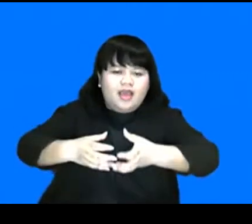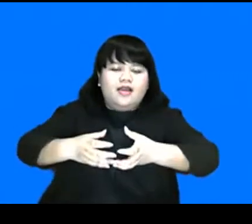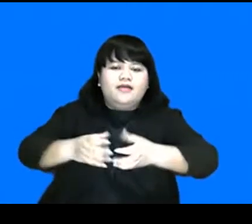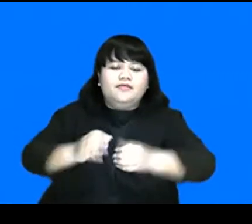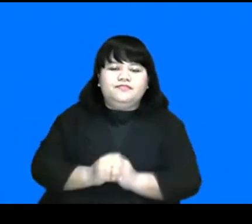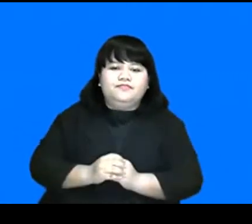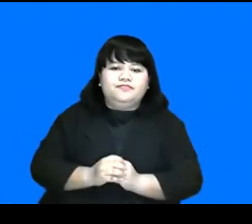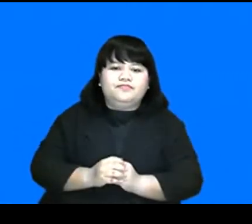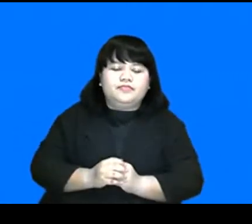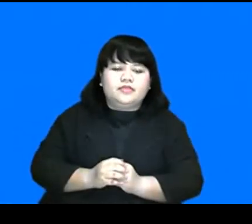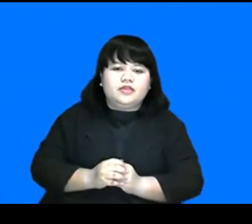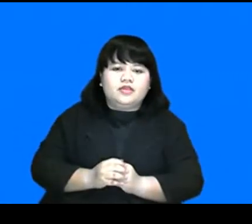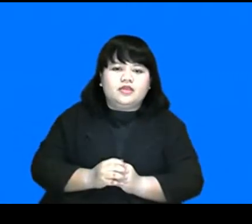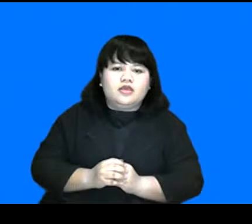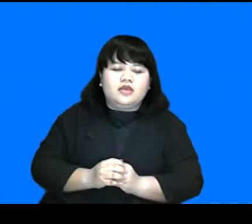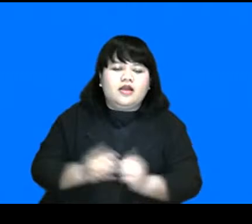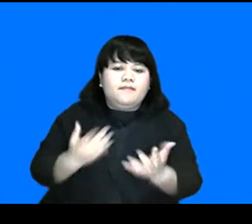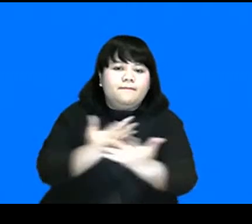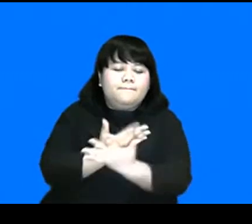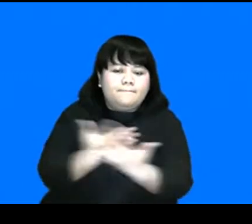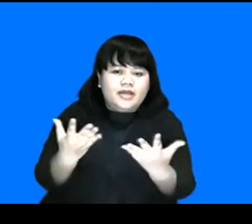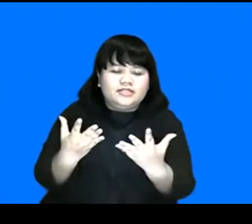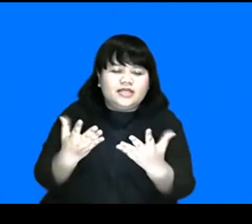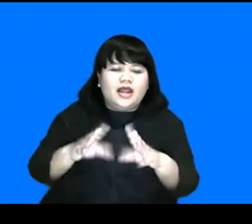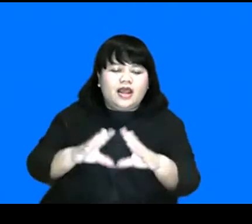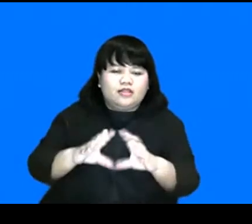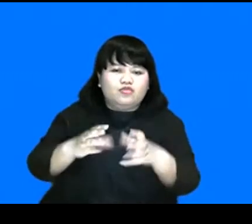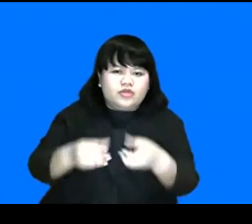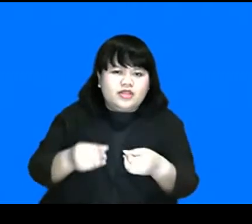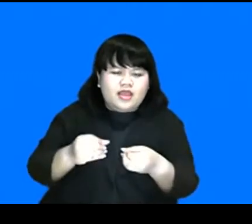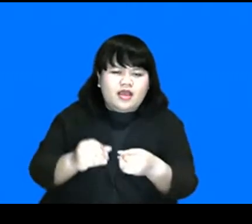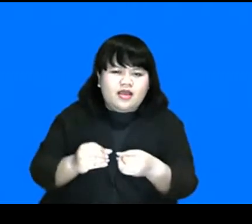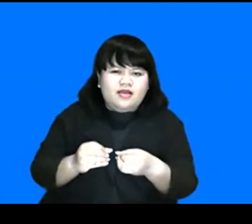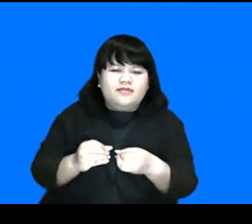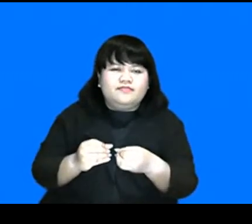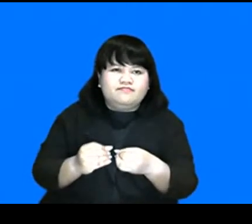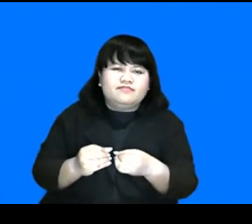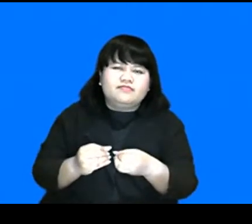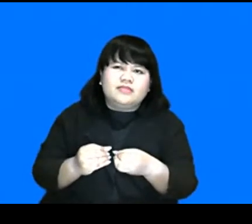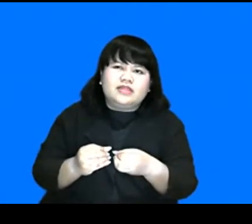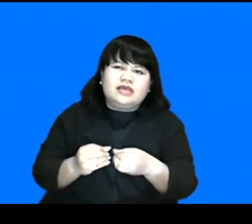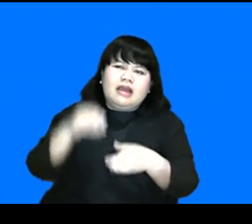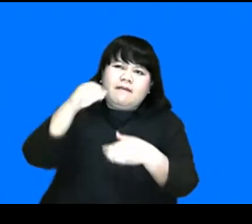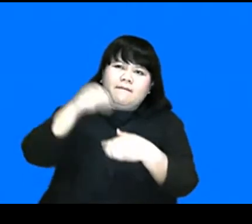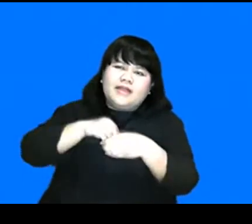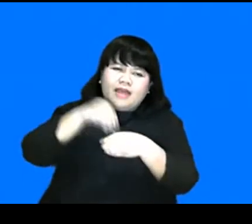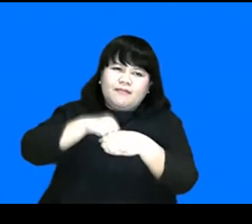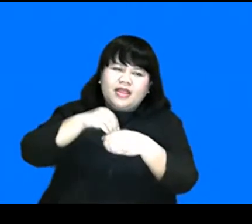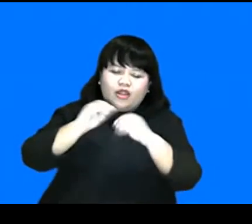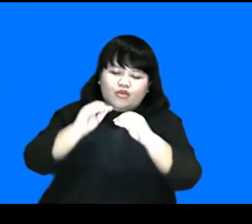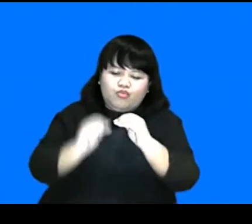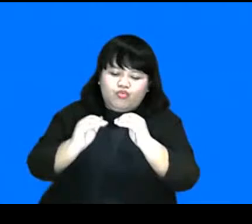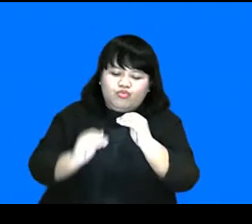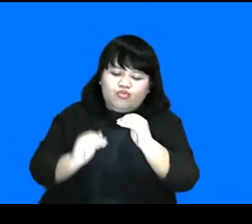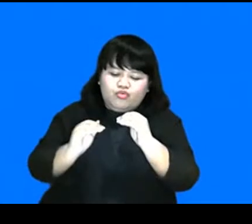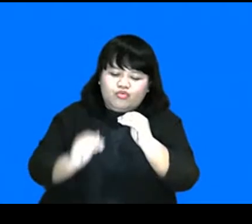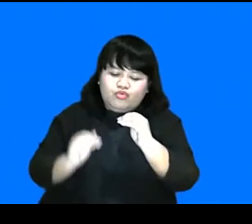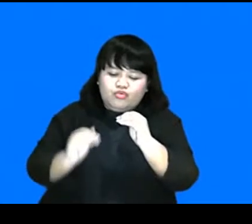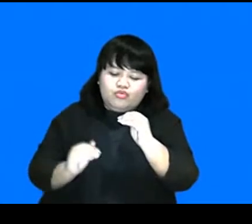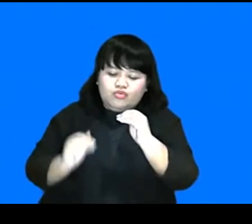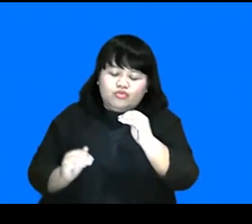in income or employment opportunities, drudgery has gone up. And here you have the